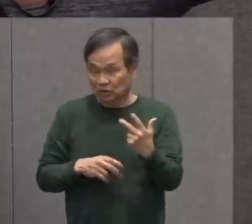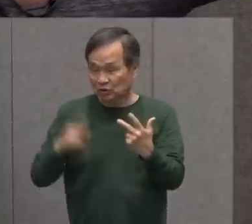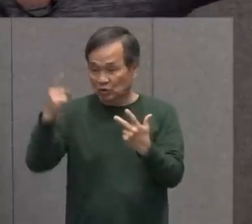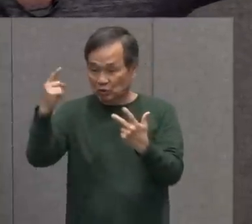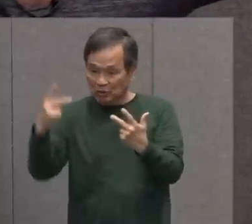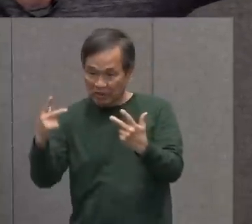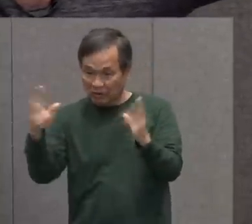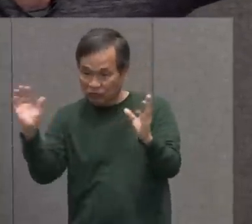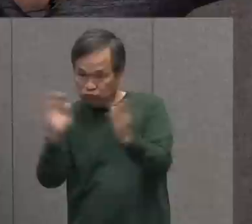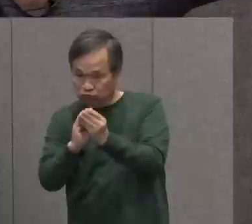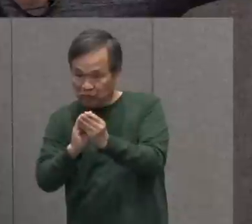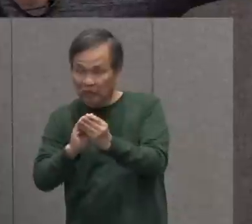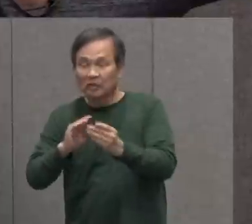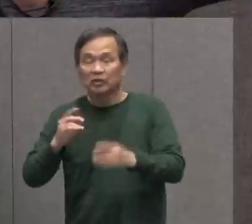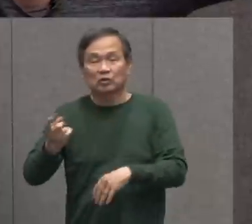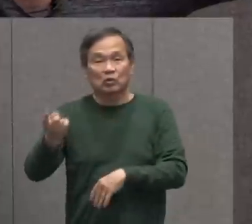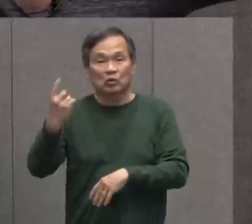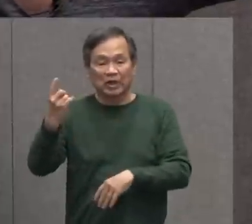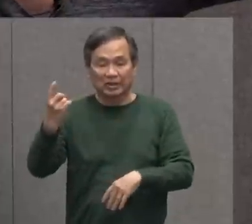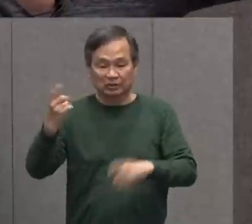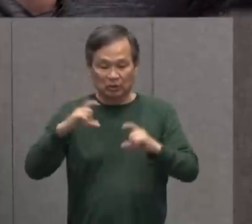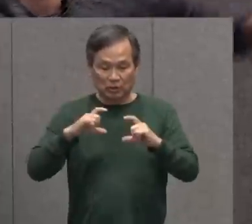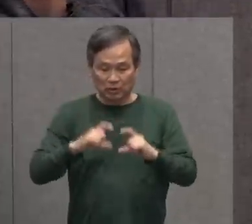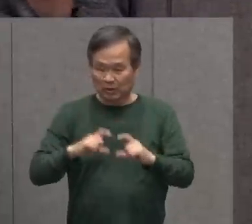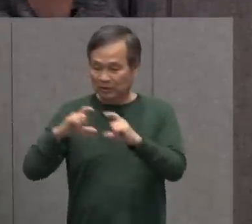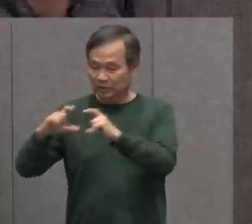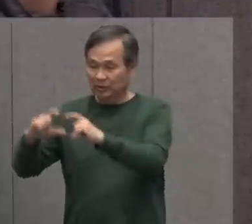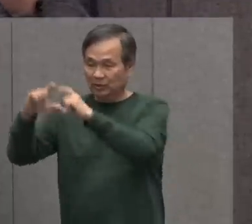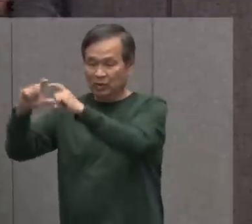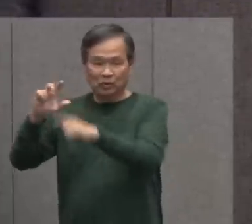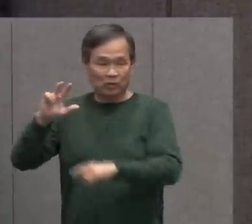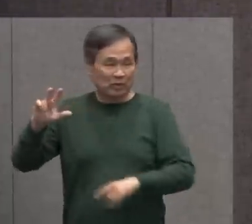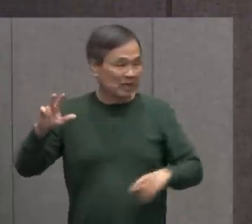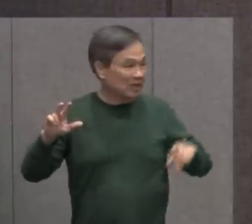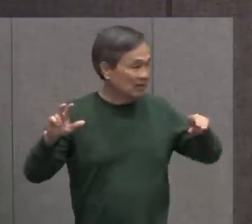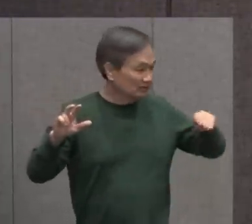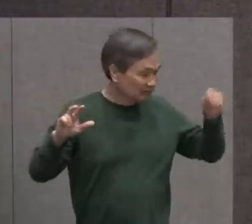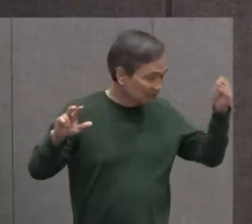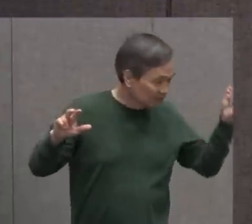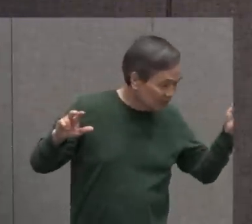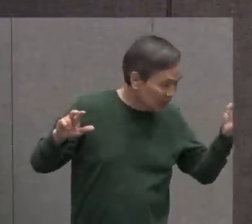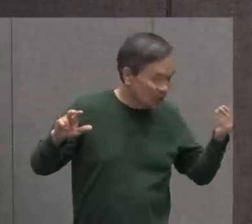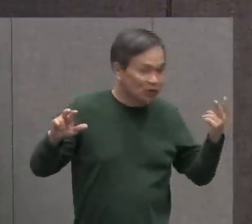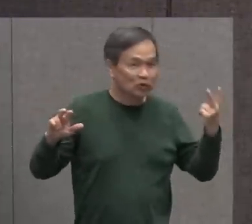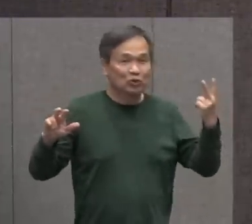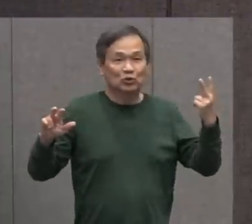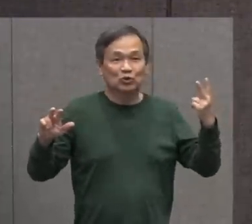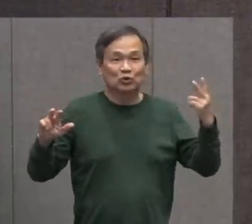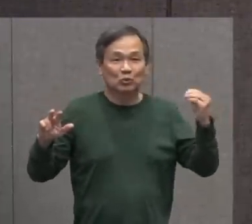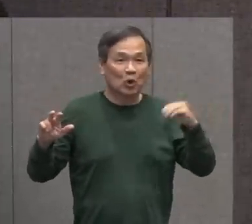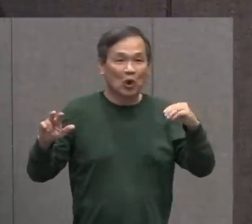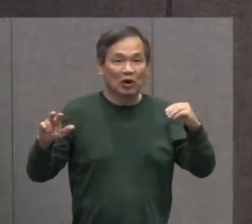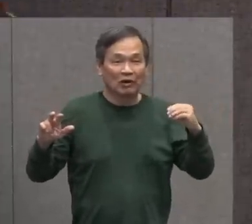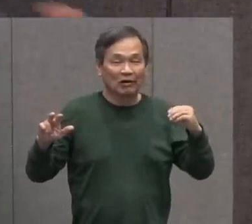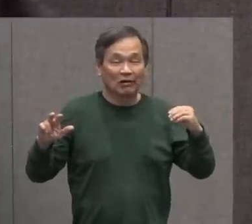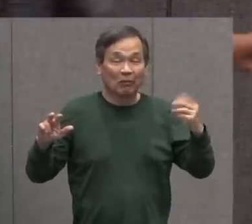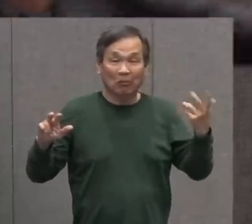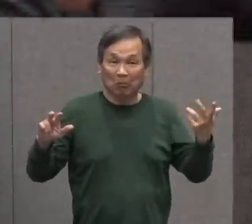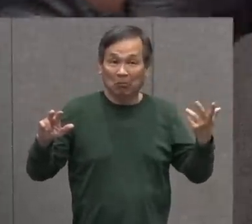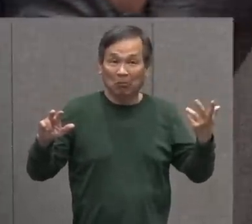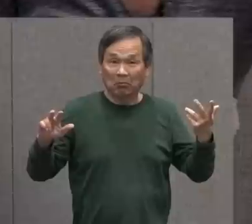under here, the total is going to be 2 more. So that would mean we'd